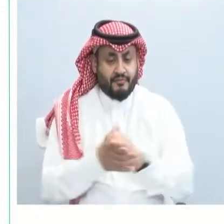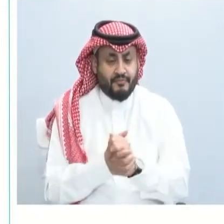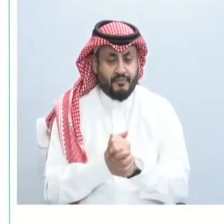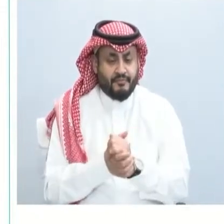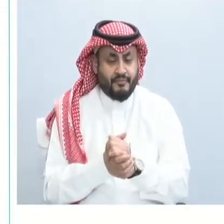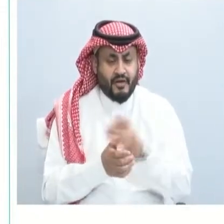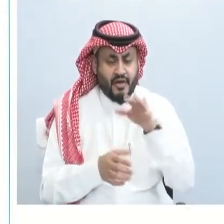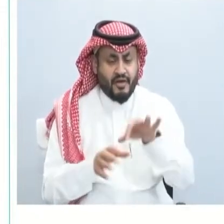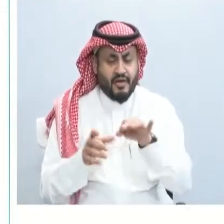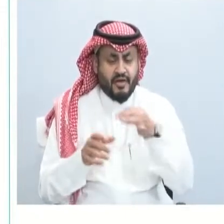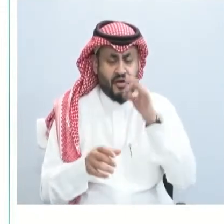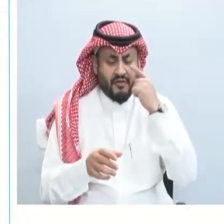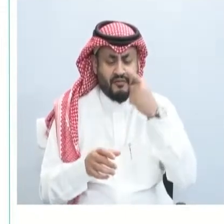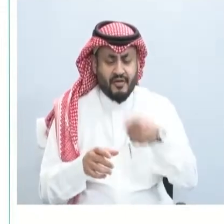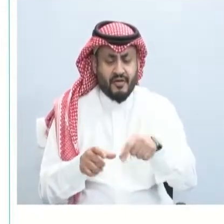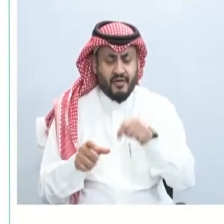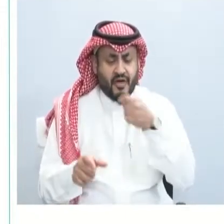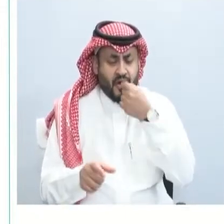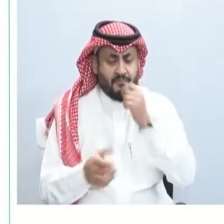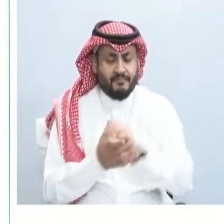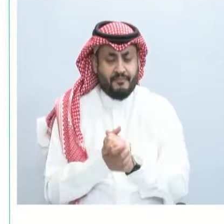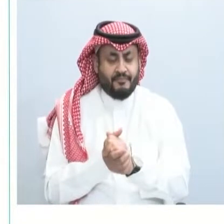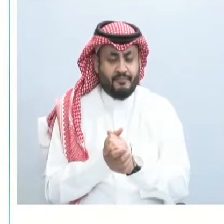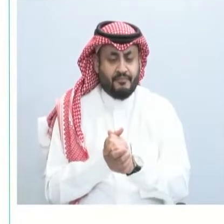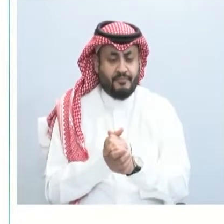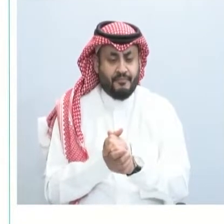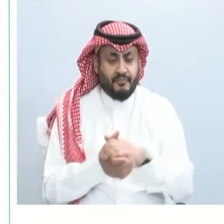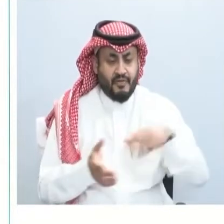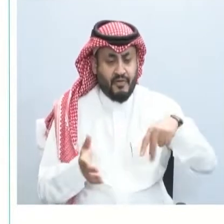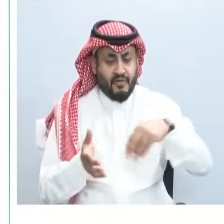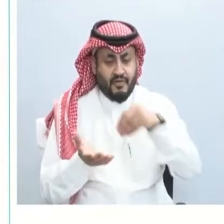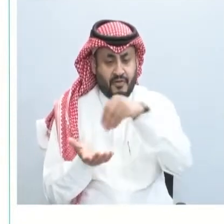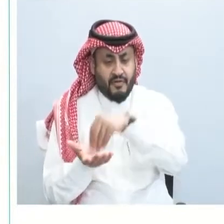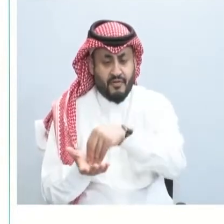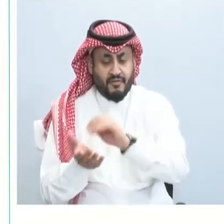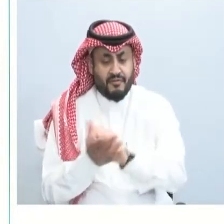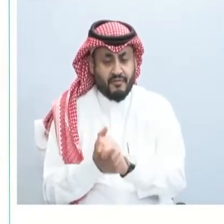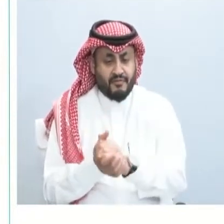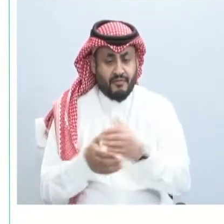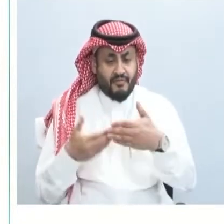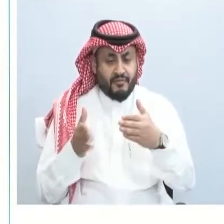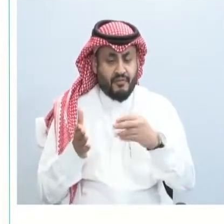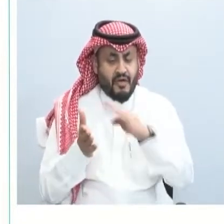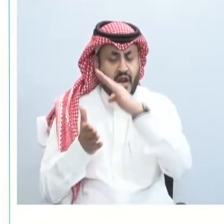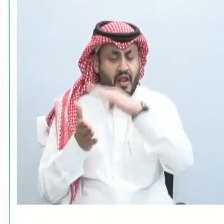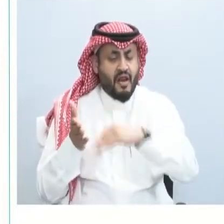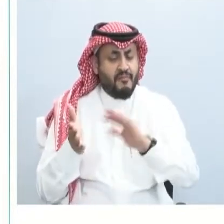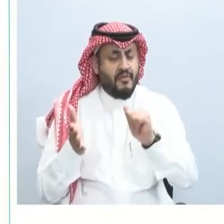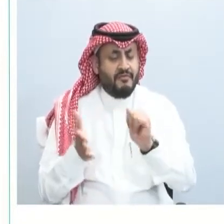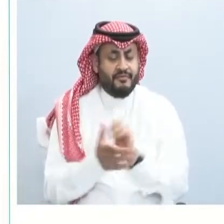to find something to eat. But when he got there, the cupboard was